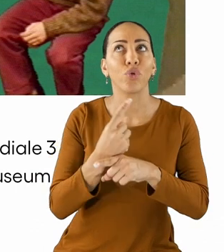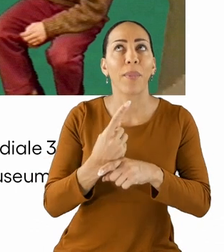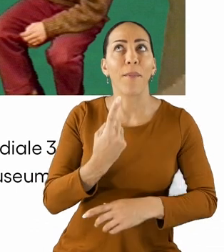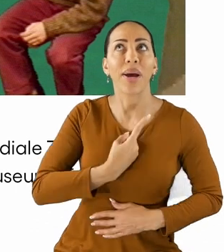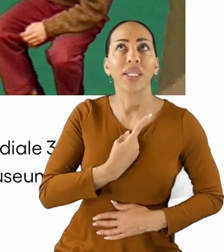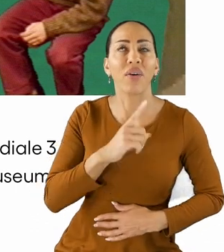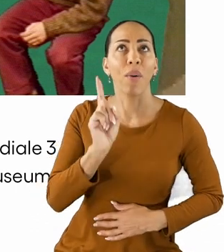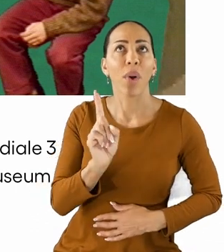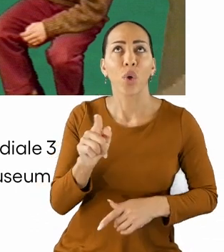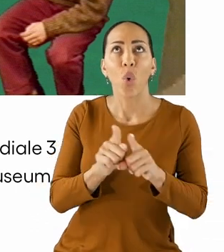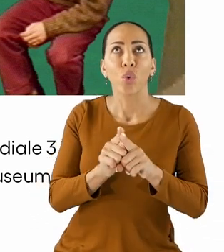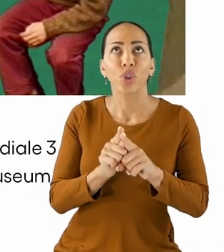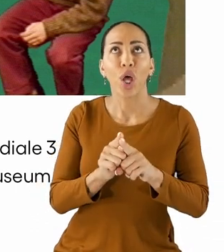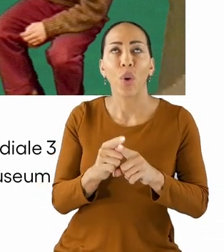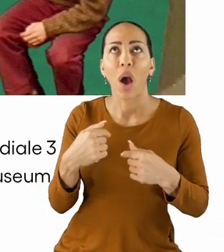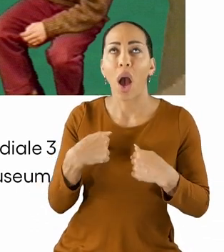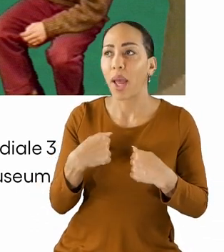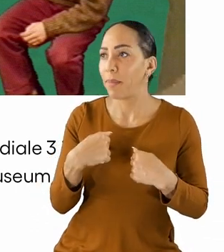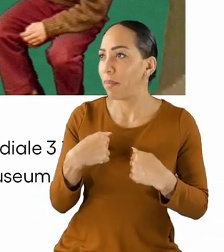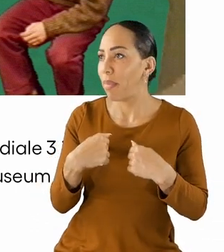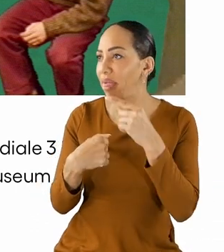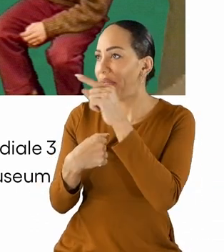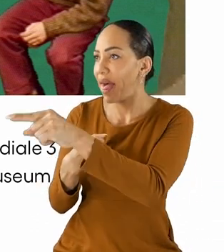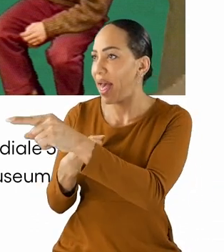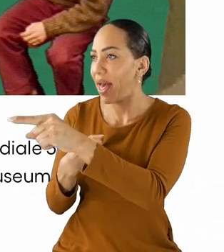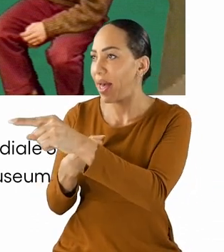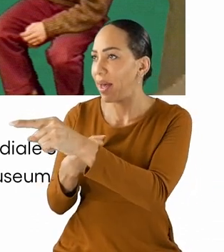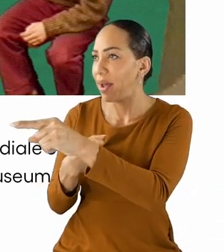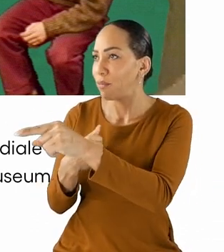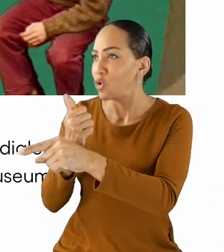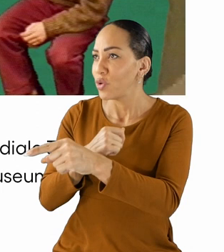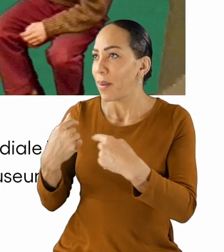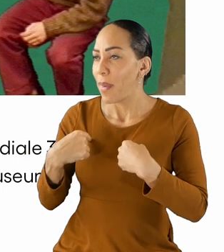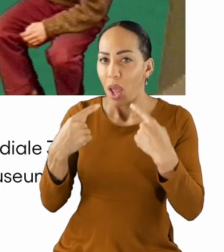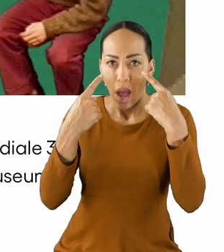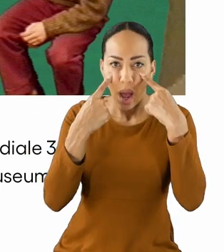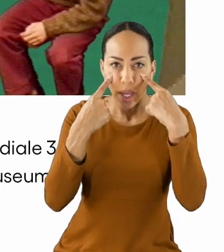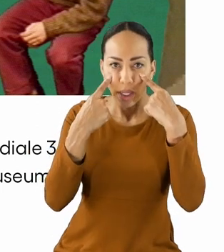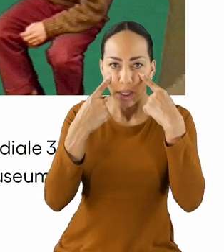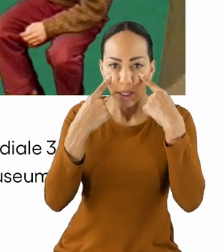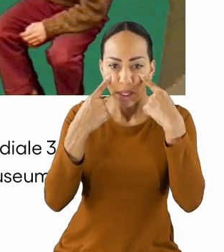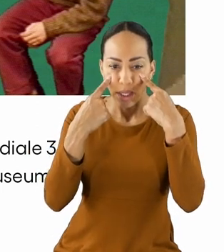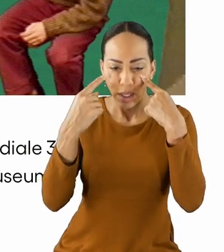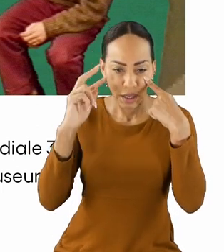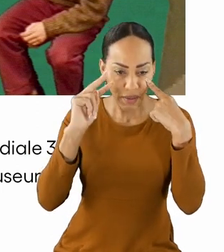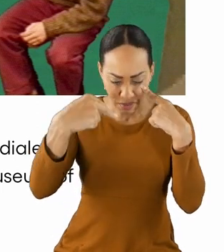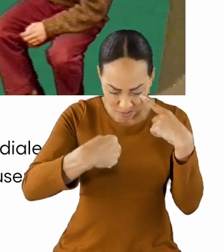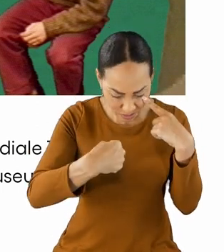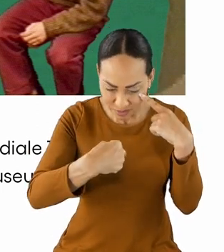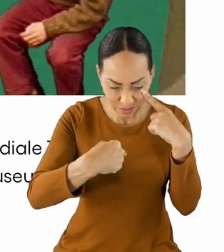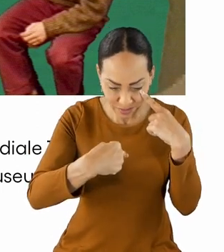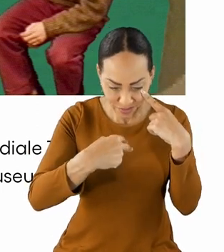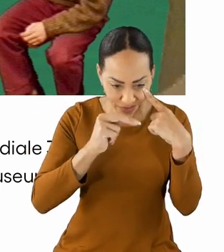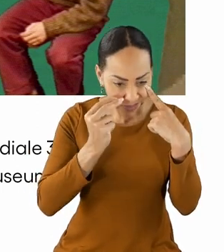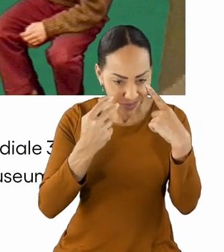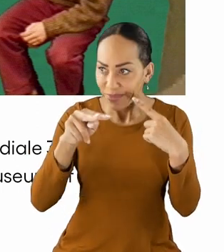location. They are effectively sharing the same eyes, the same point of view, where one's gaze of the other and view